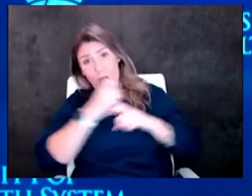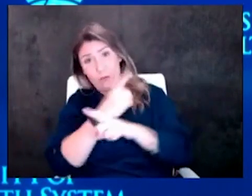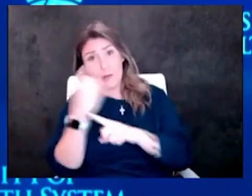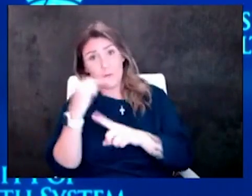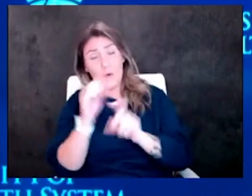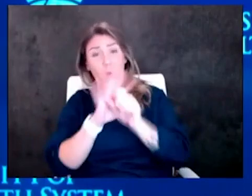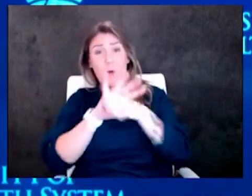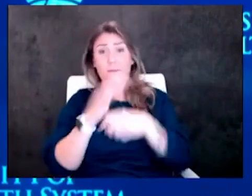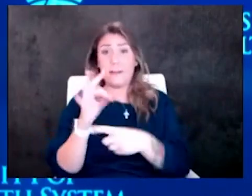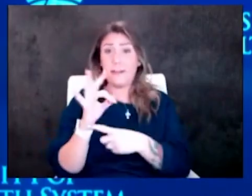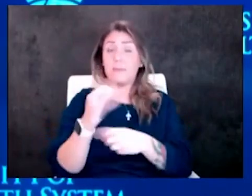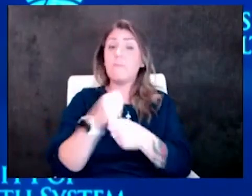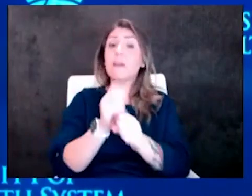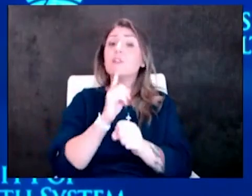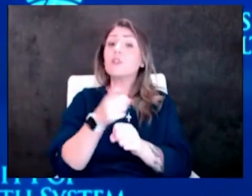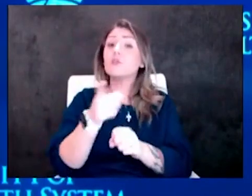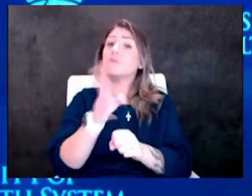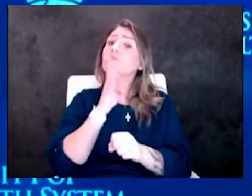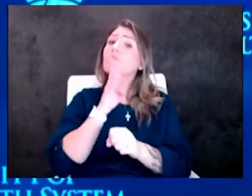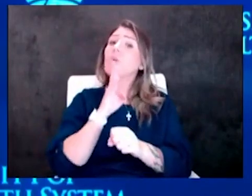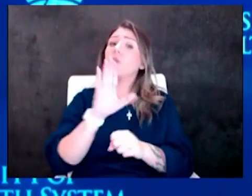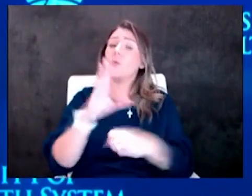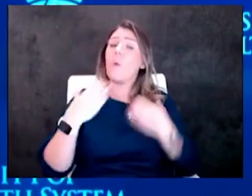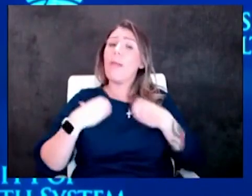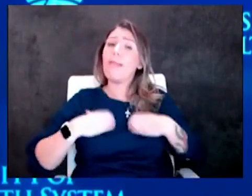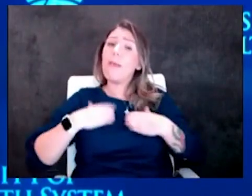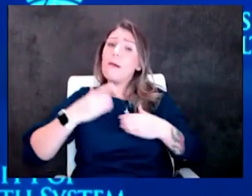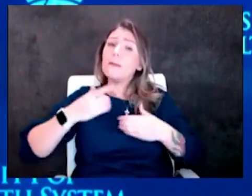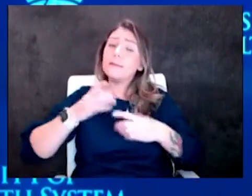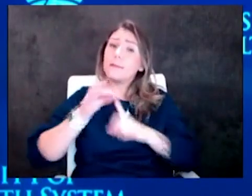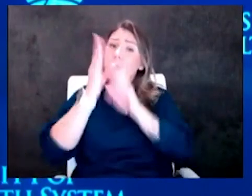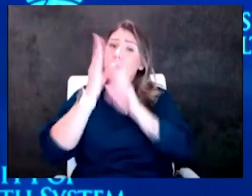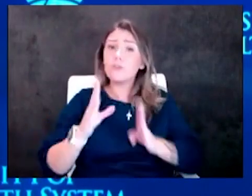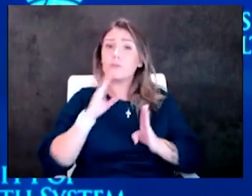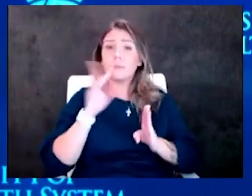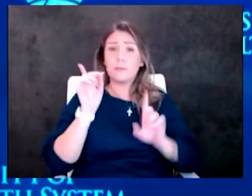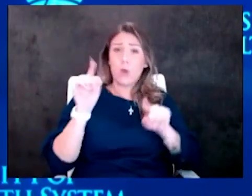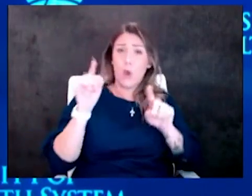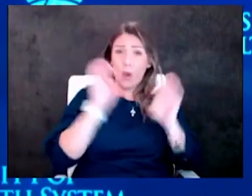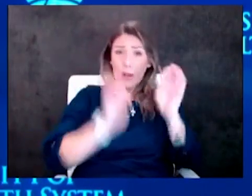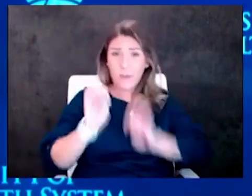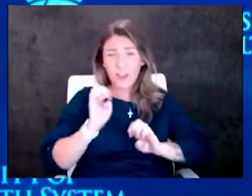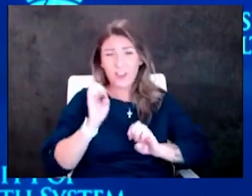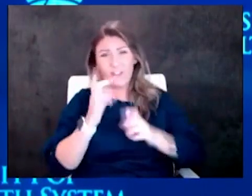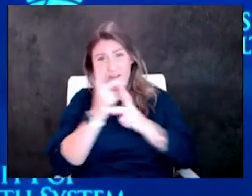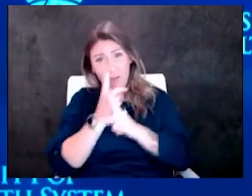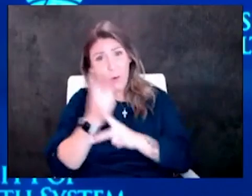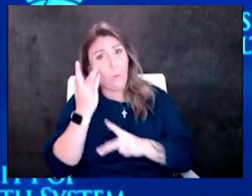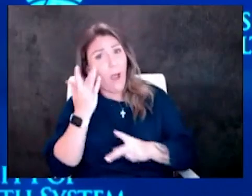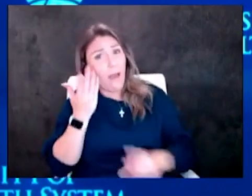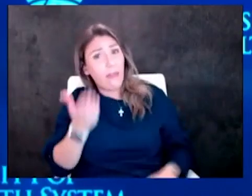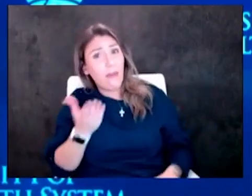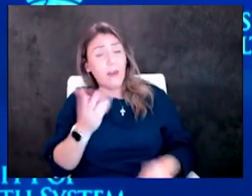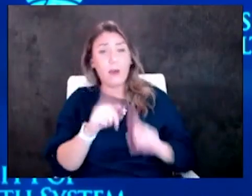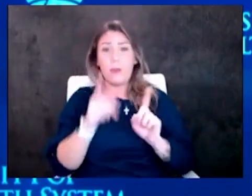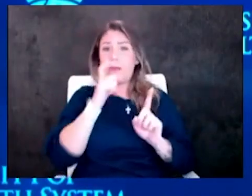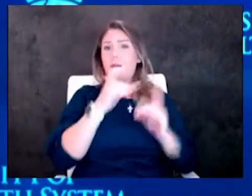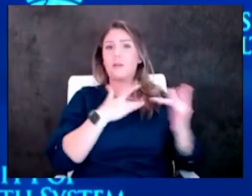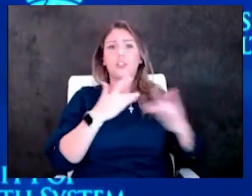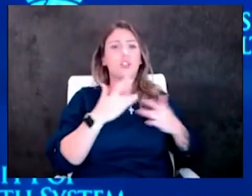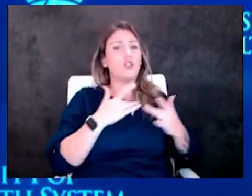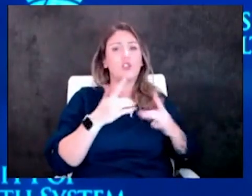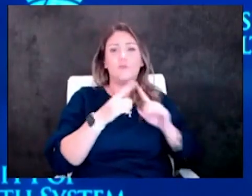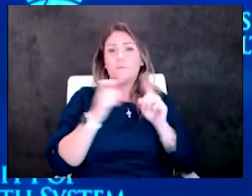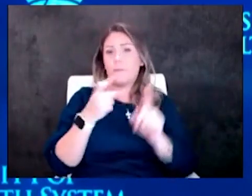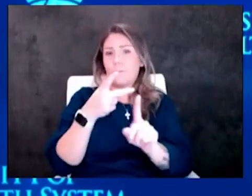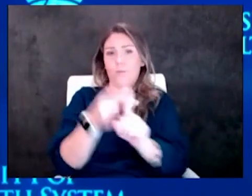sure you talk to your lung specialist, go get those things evaluated, figure out why it's there. But I would not be concerned that that's caused by the